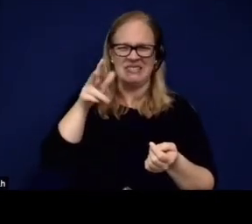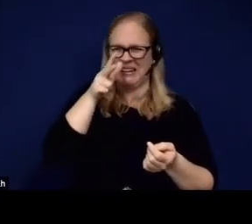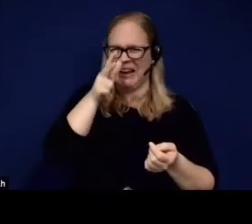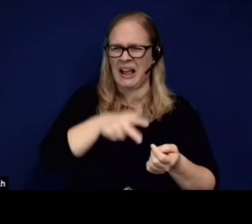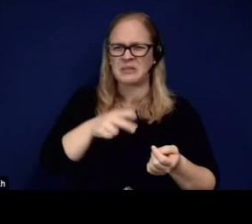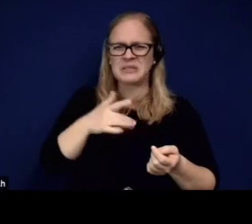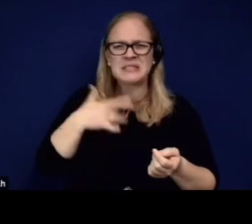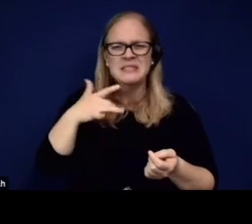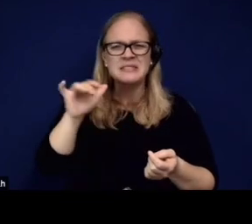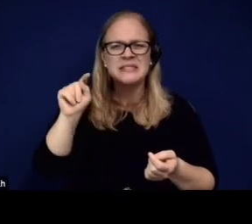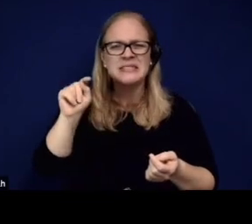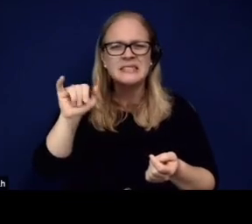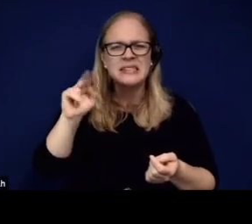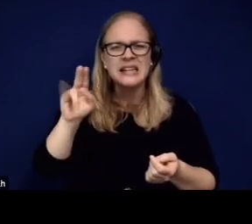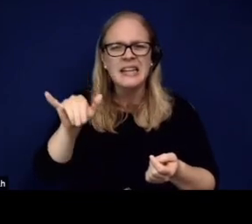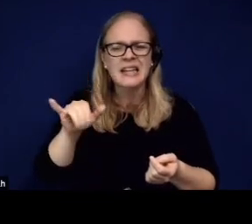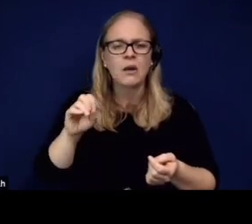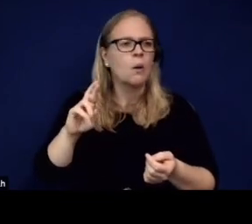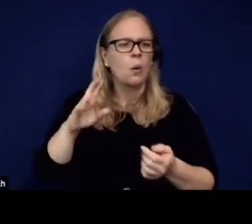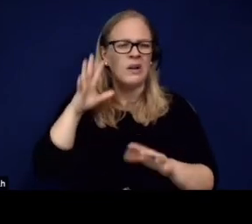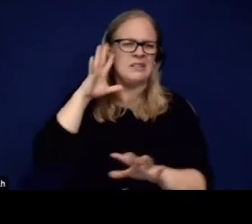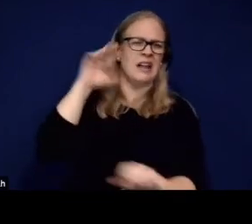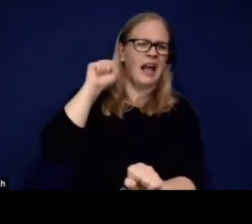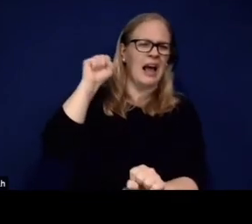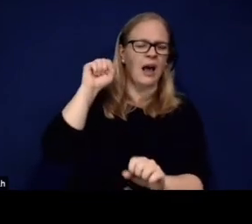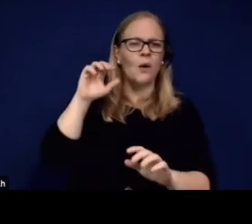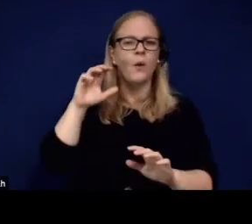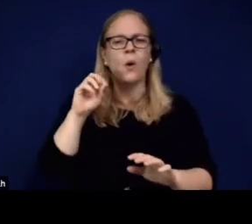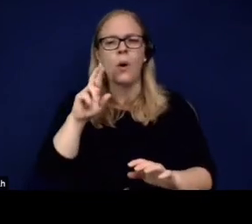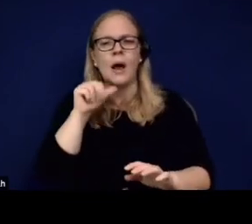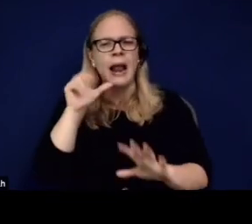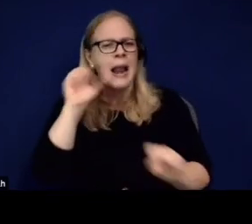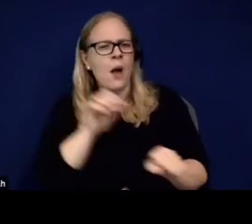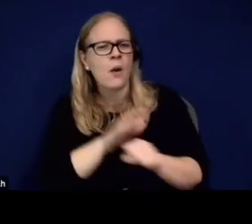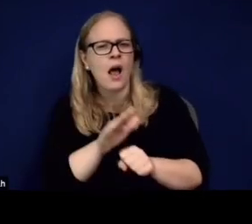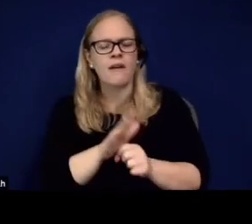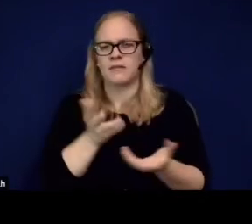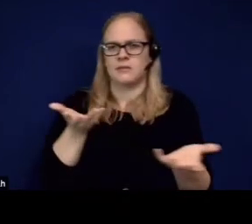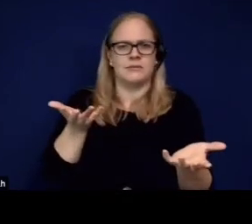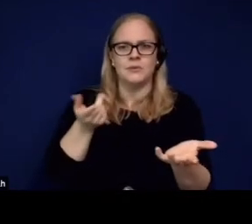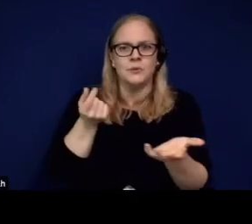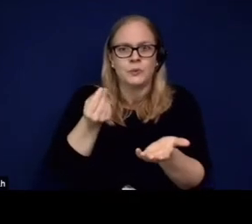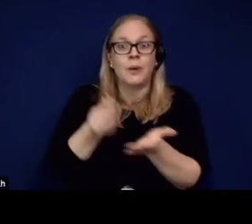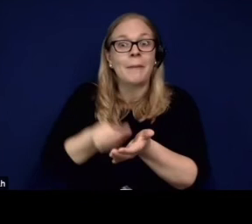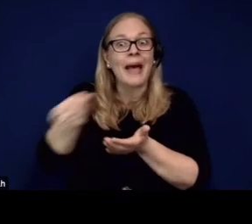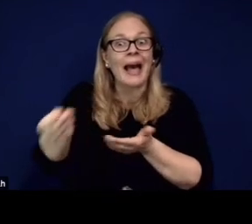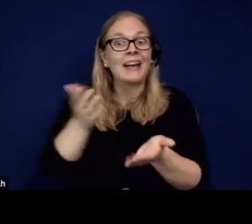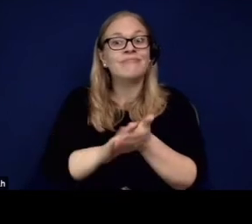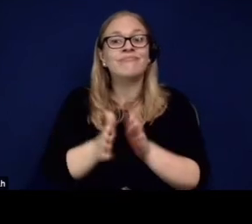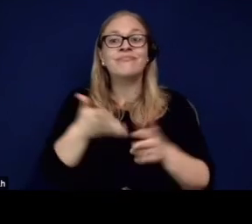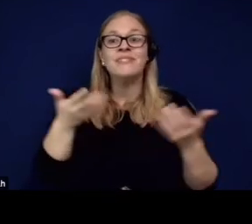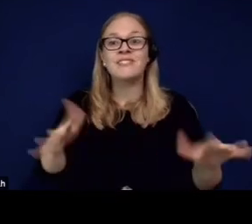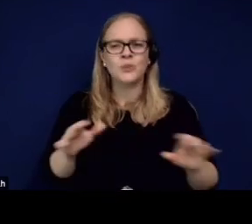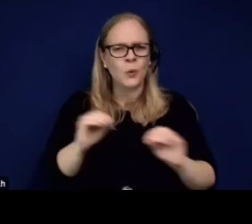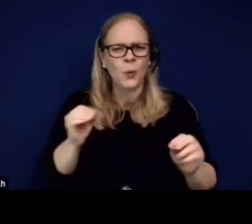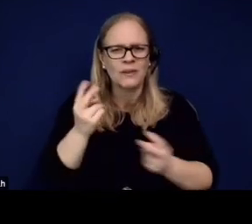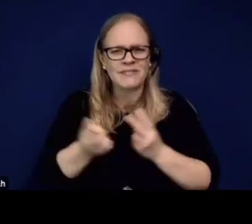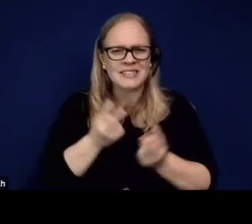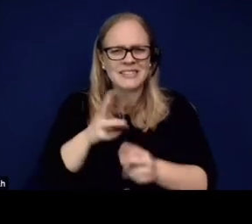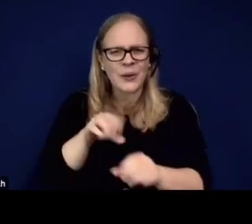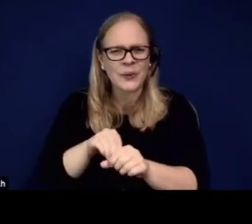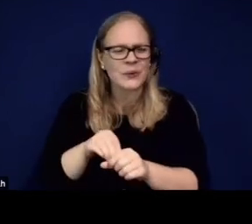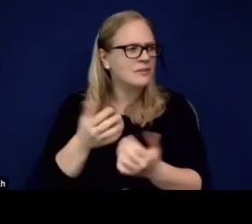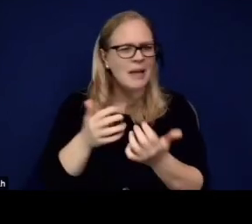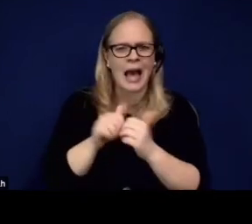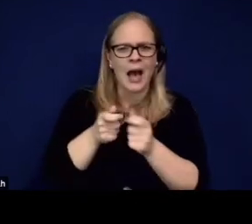loud? What happens if it's not loud enough in different settings? How will that be addressed if you buy it over the counter? I heard some people